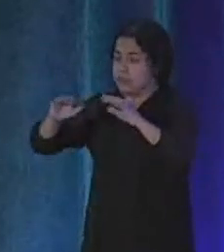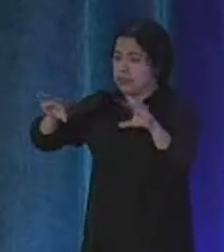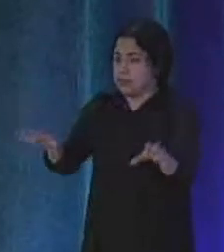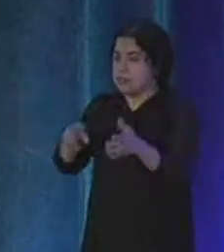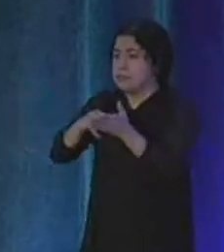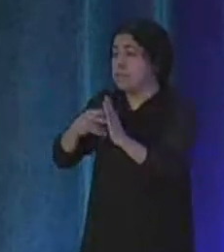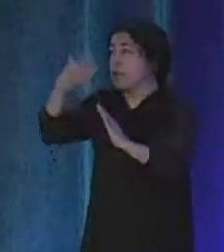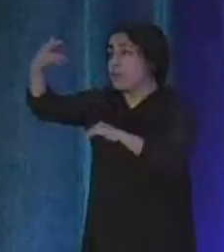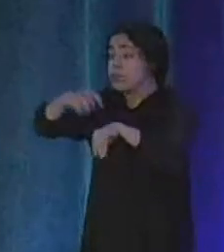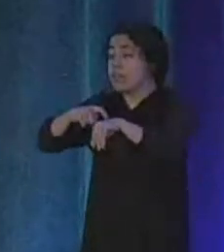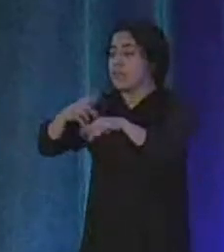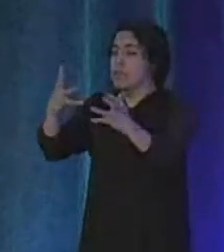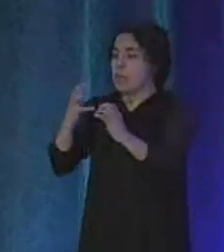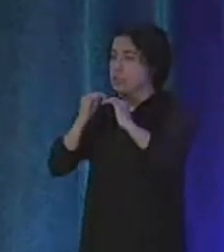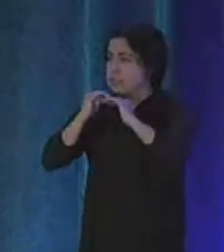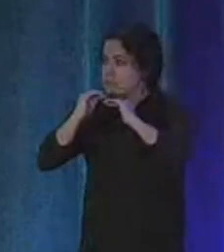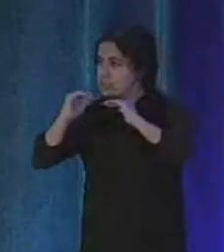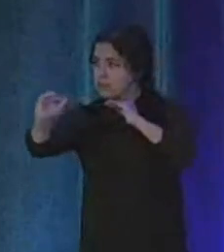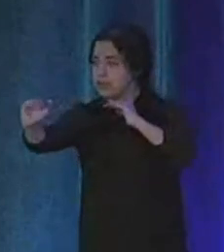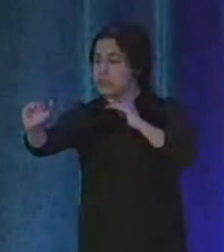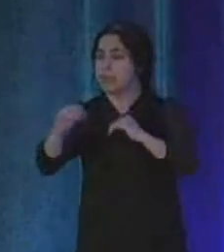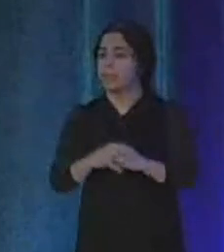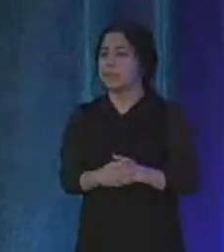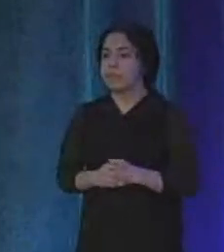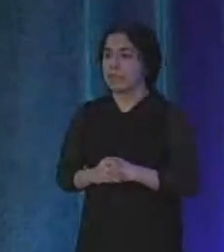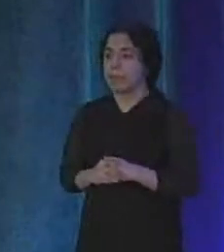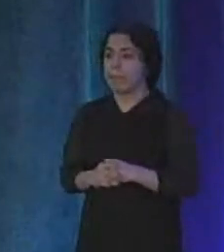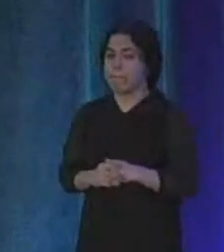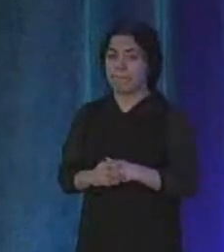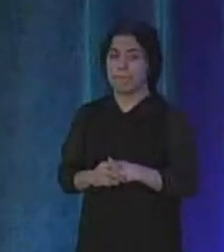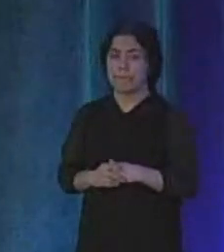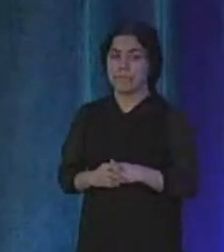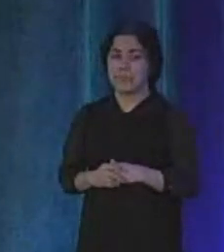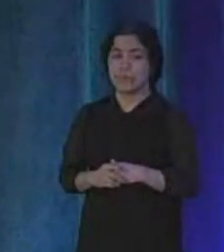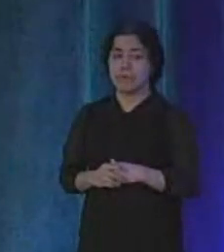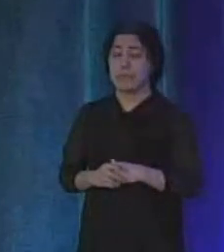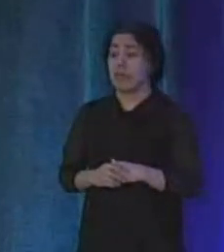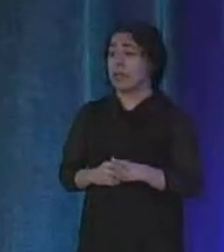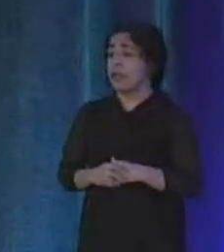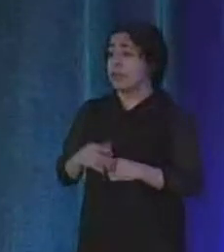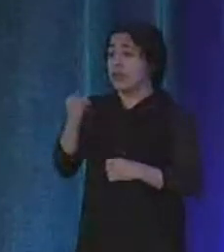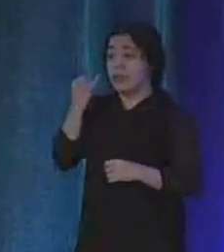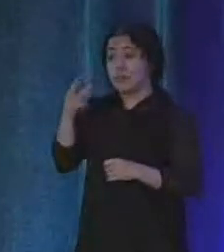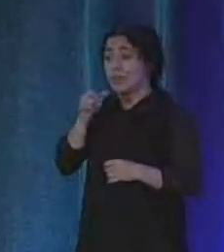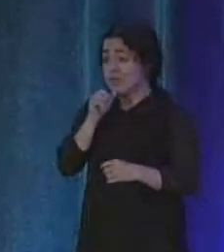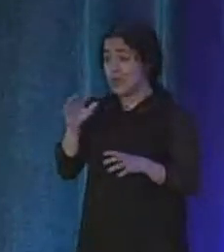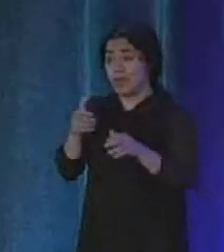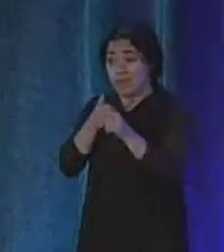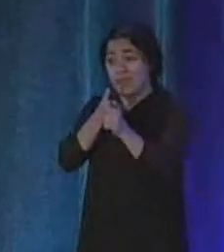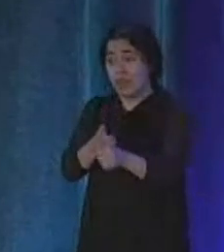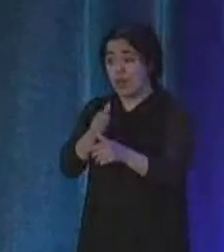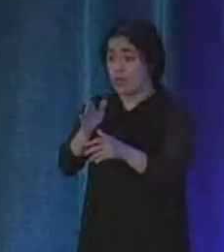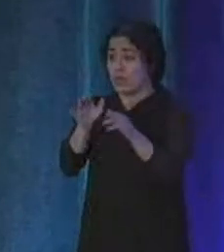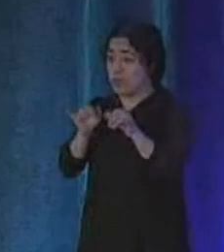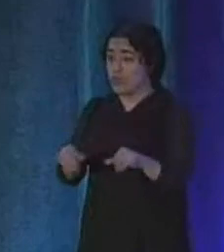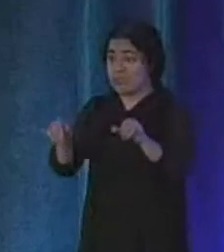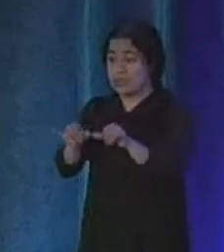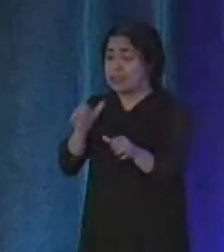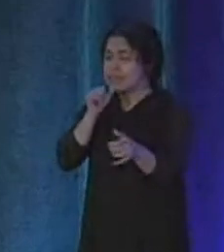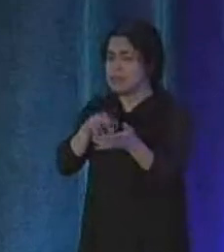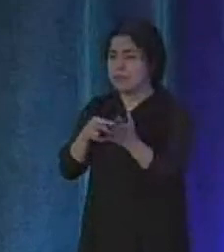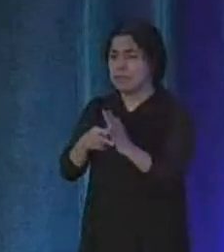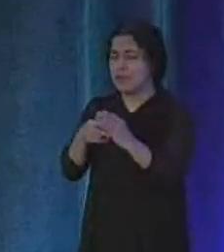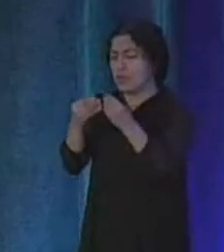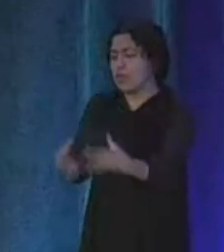time. Another quick note, if you don't execute your routine, that doesn't mean that the whole day is lost, right? This